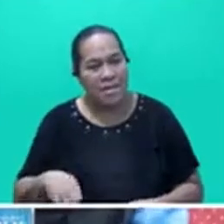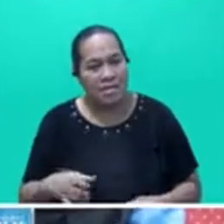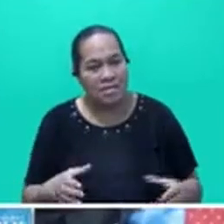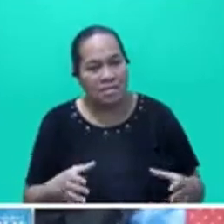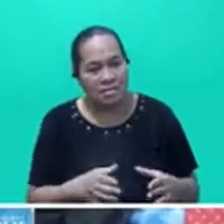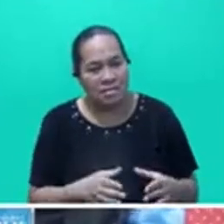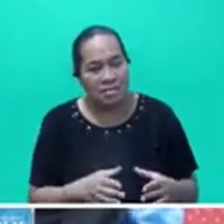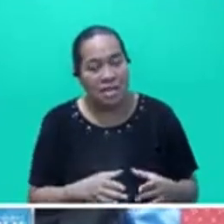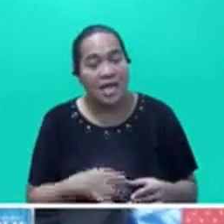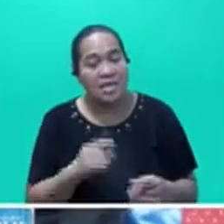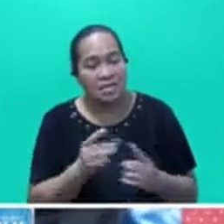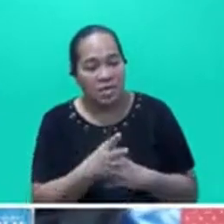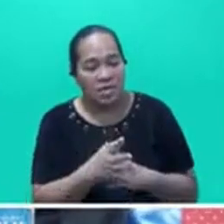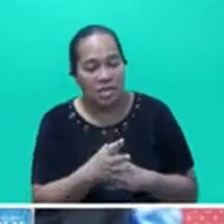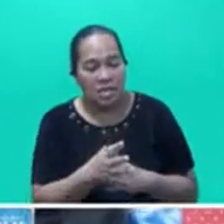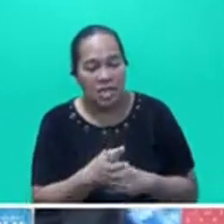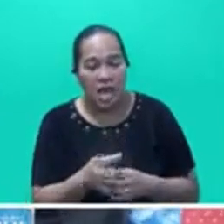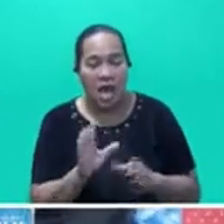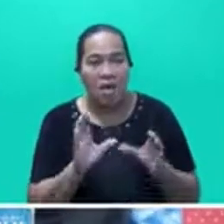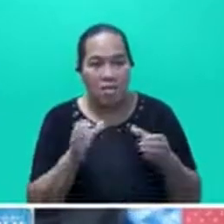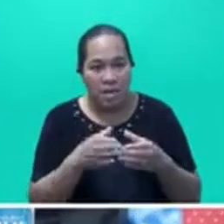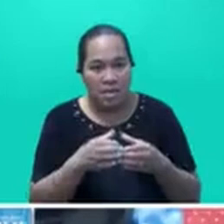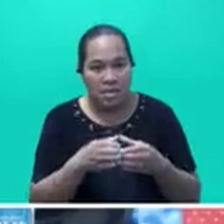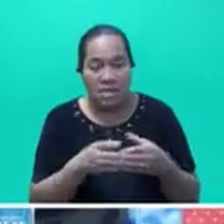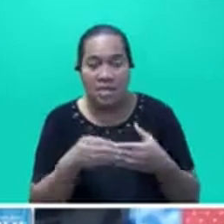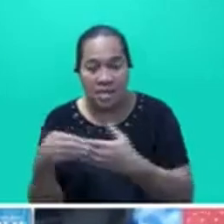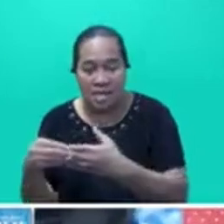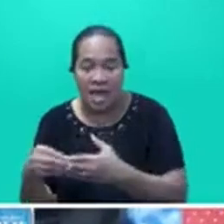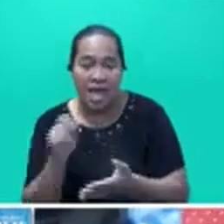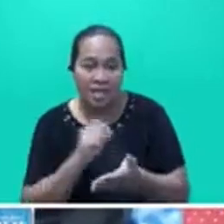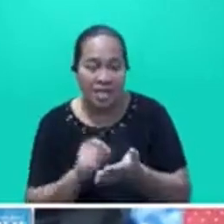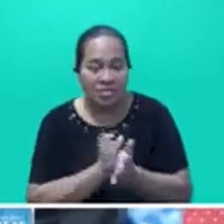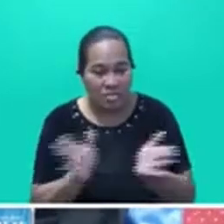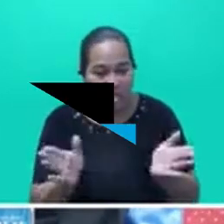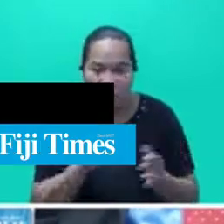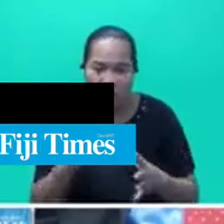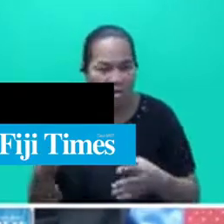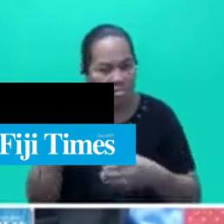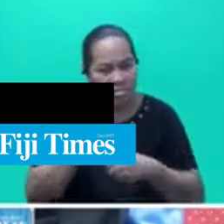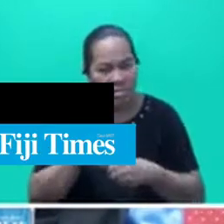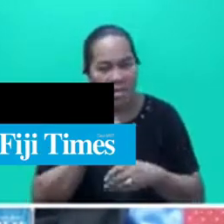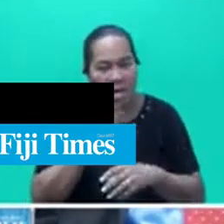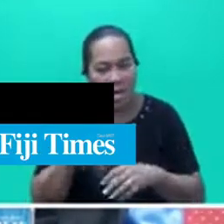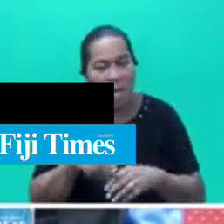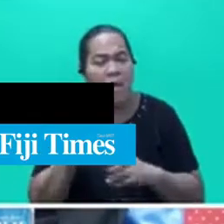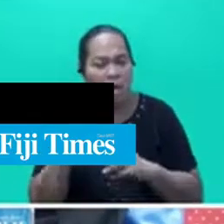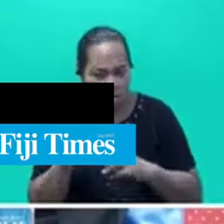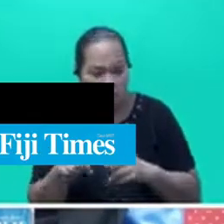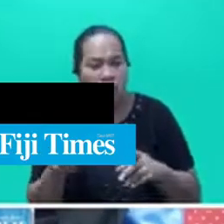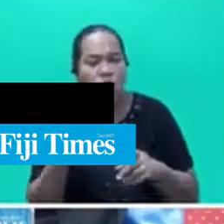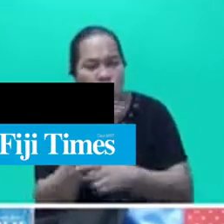particularly our party leader, the General Secretary, who are not with us in Parliament, but of course to the honorable members who have shown faith and trust in